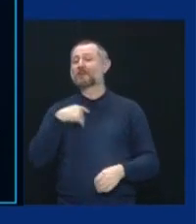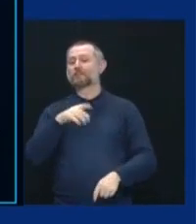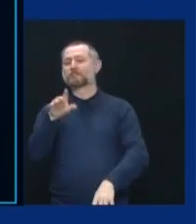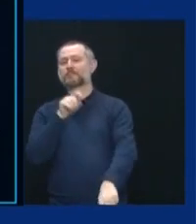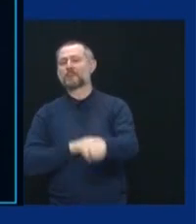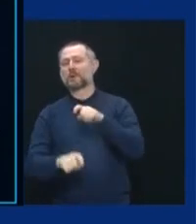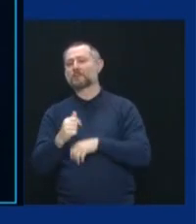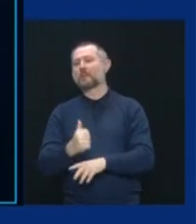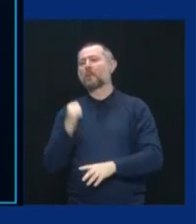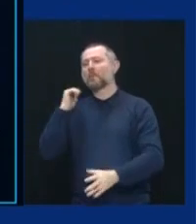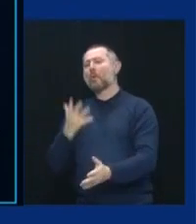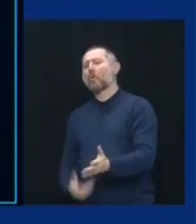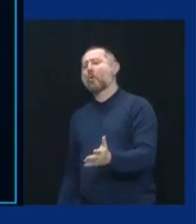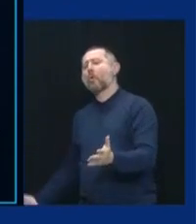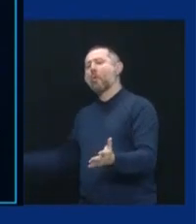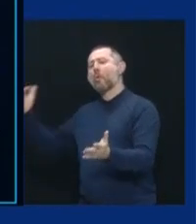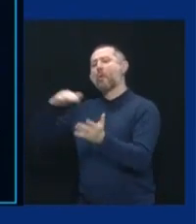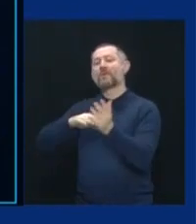just rewind the tape.